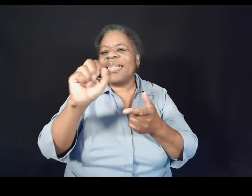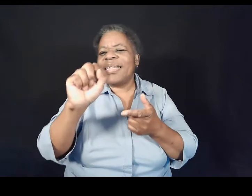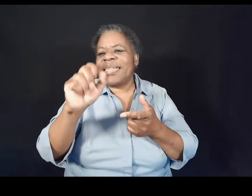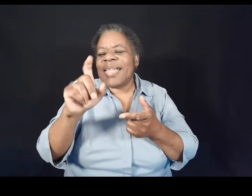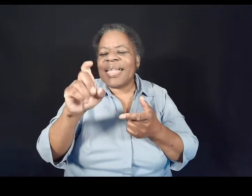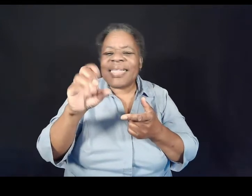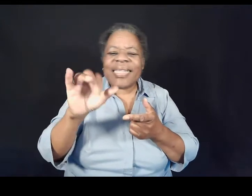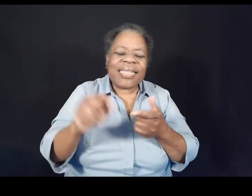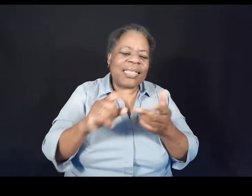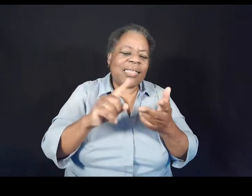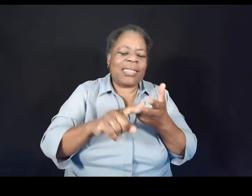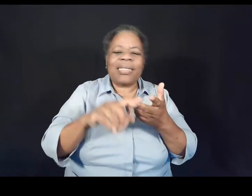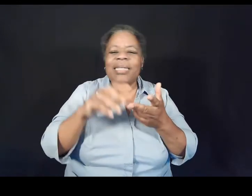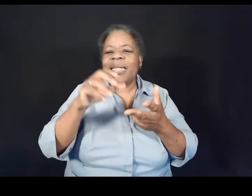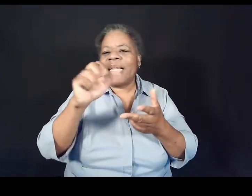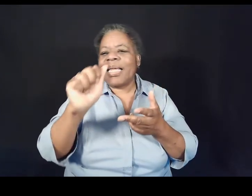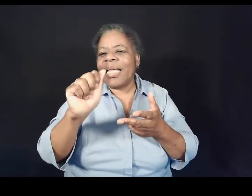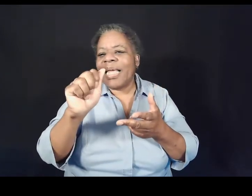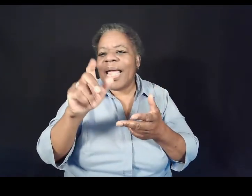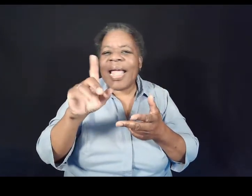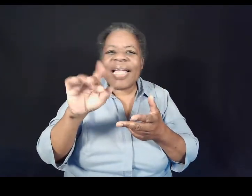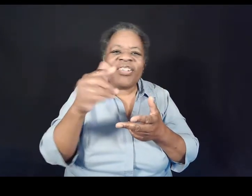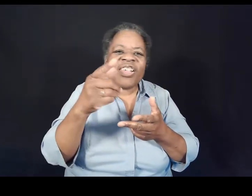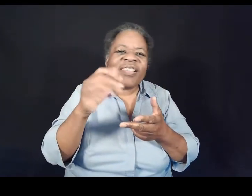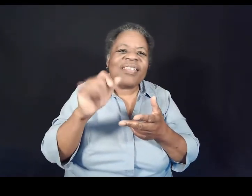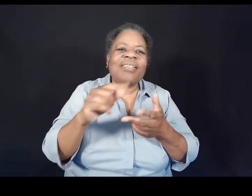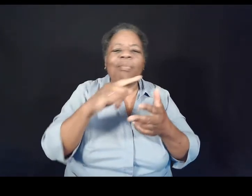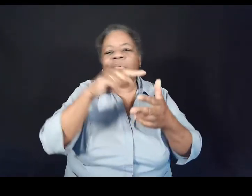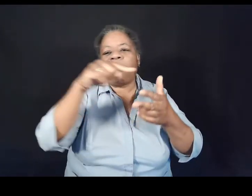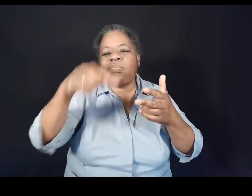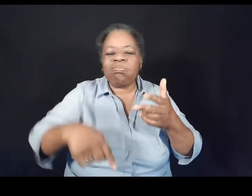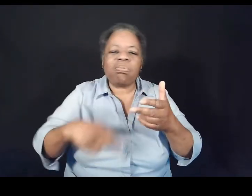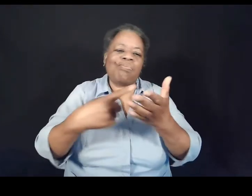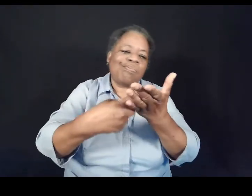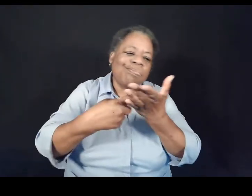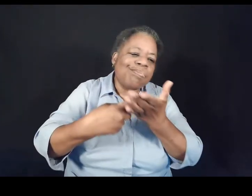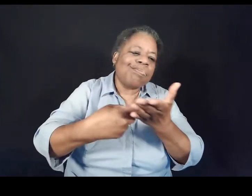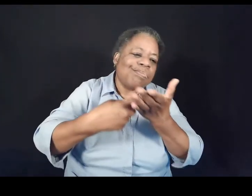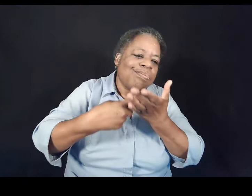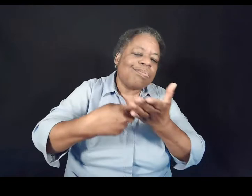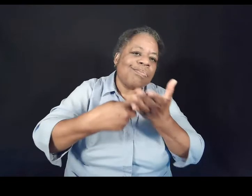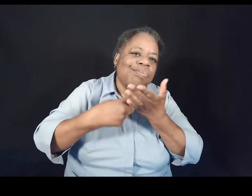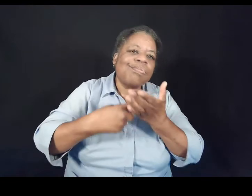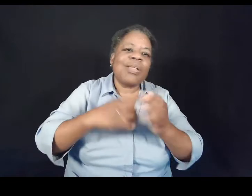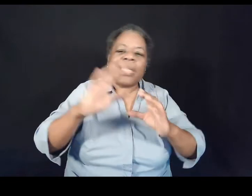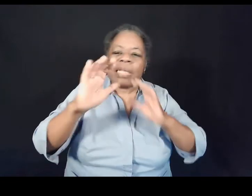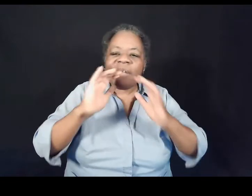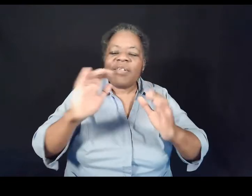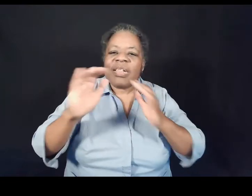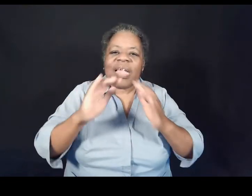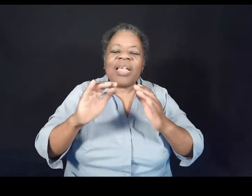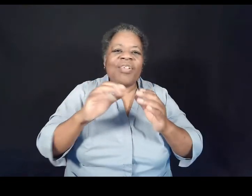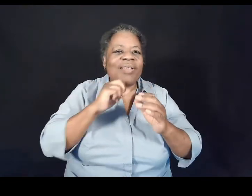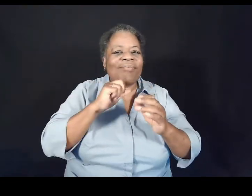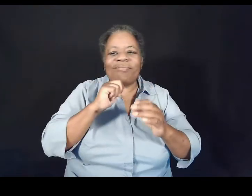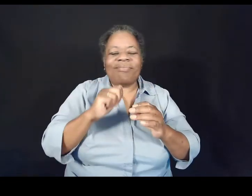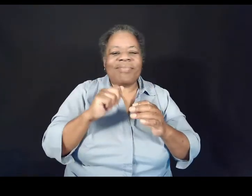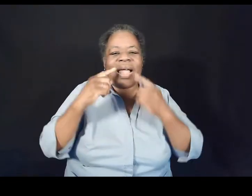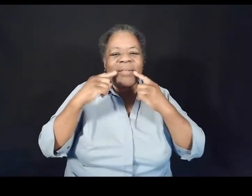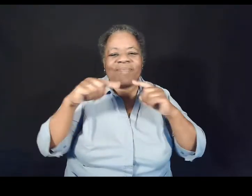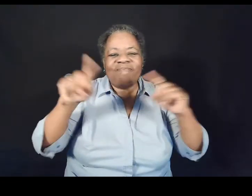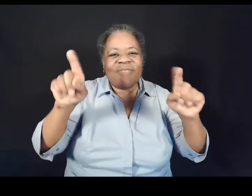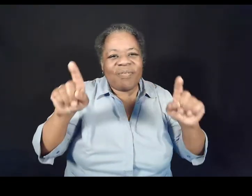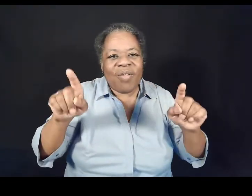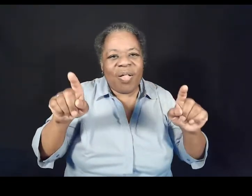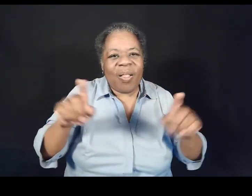or whatever. And in my experience, those conversations are rarely very productive. But there's